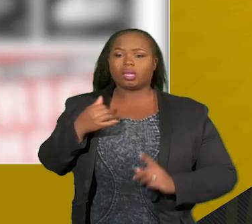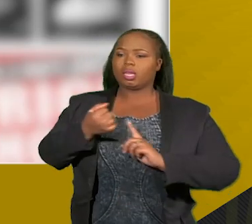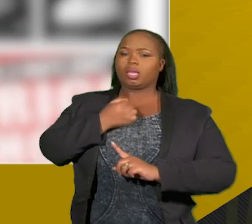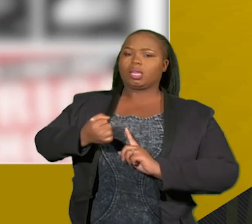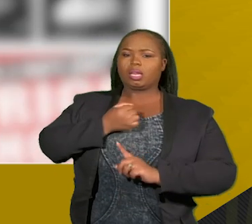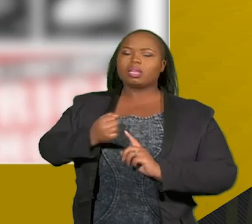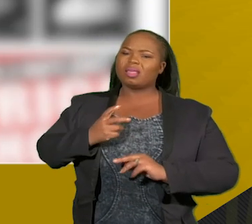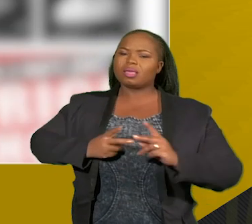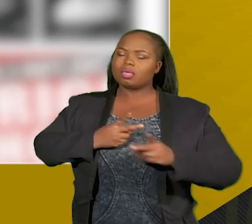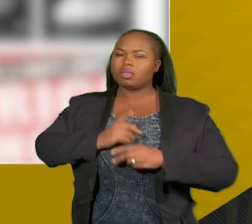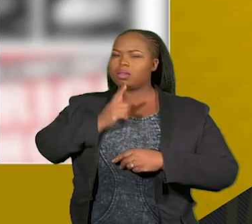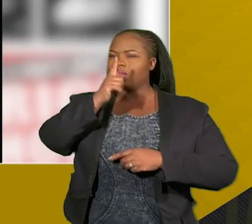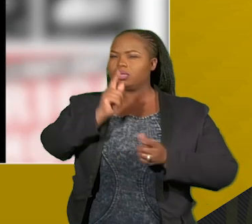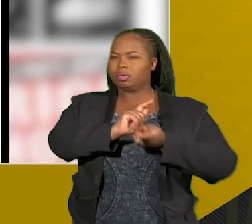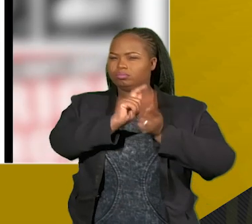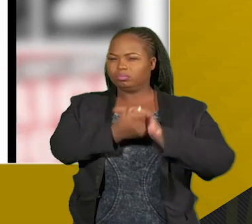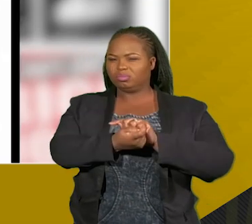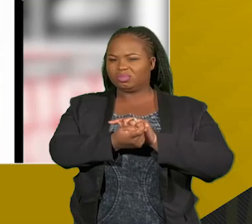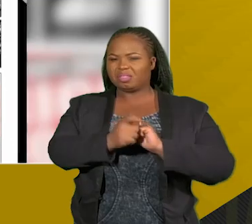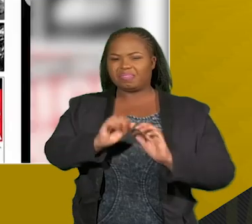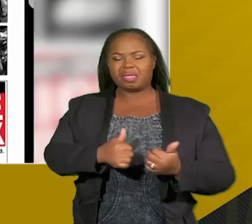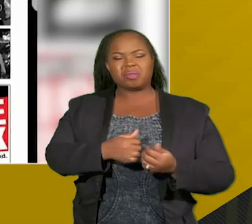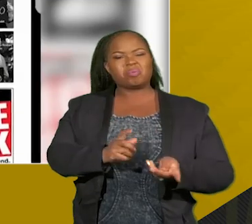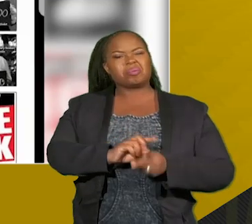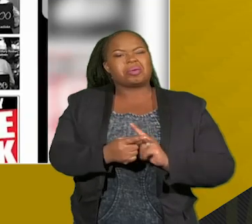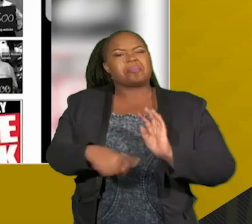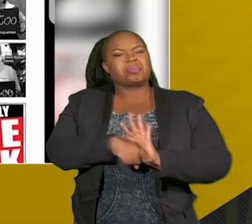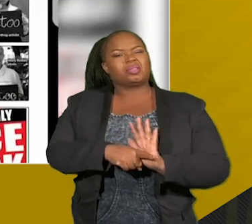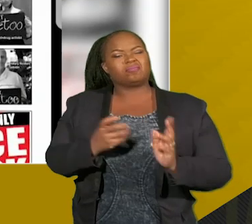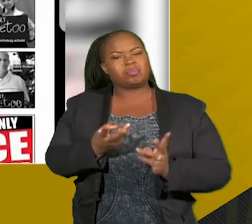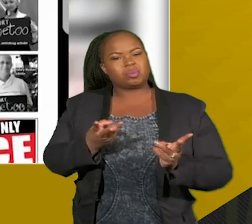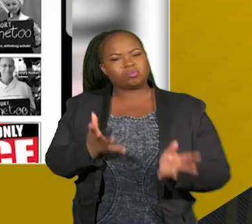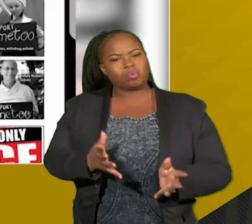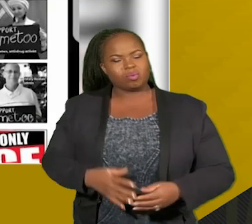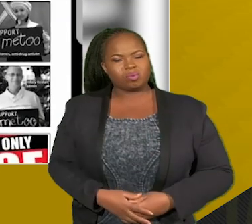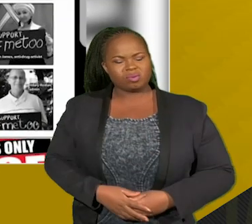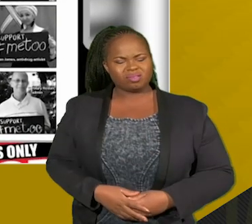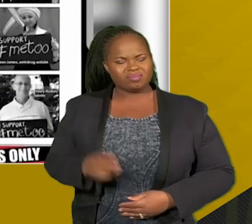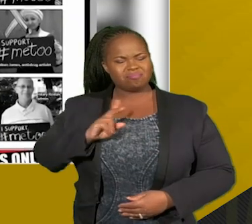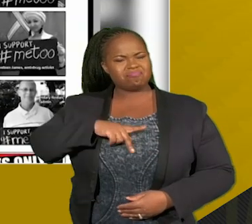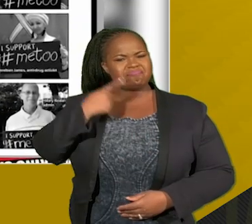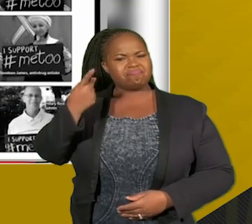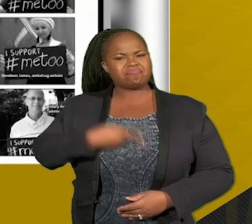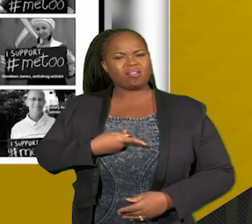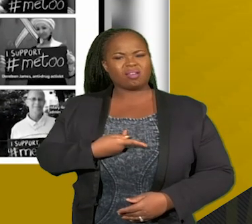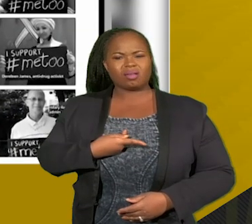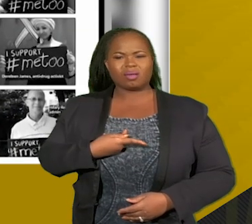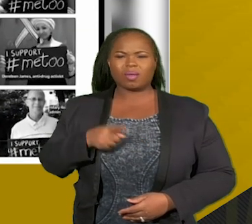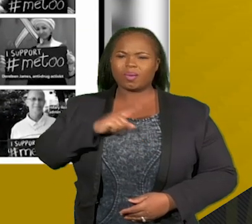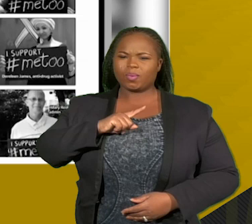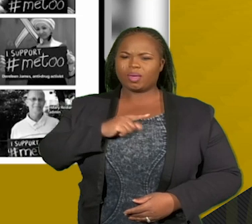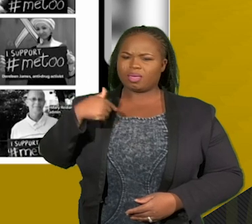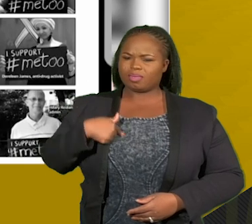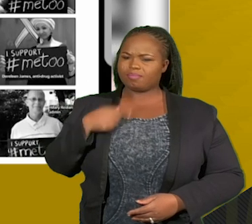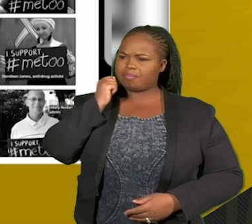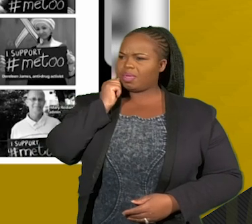are the things lessons is change how tina to be abantu singafuni kuba yibo. It's very upsetting hobane ha o le motho wa mme motho